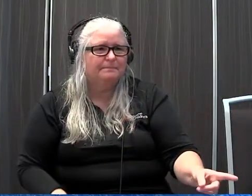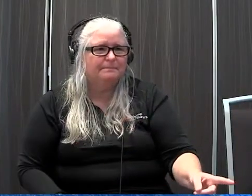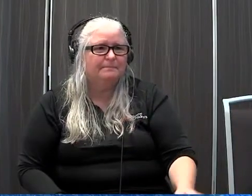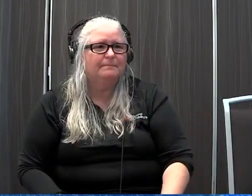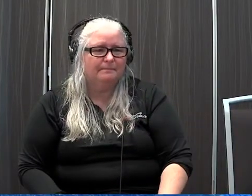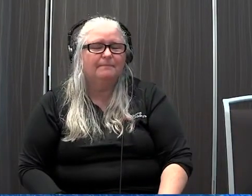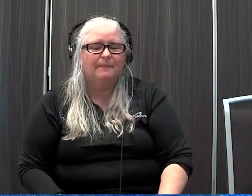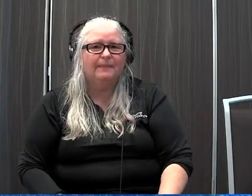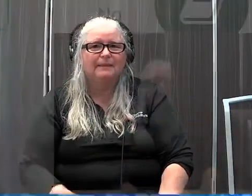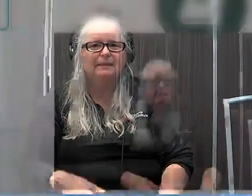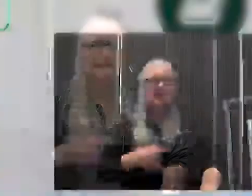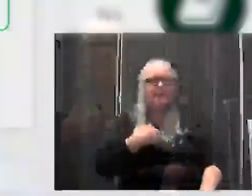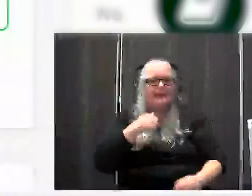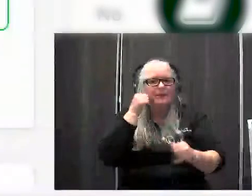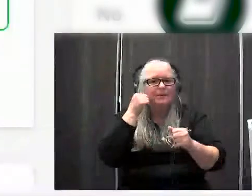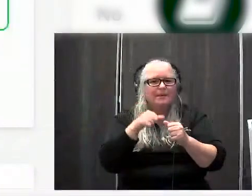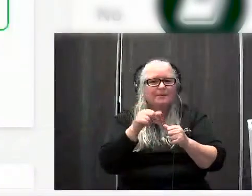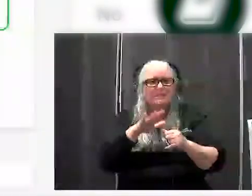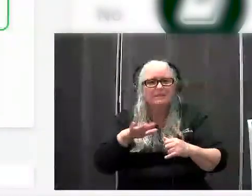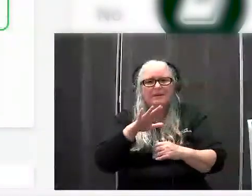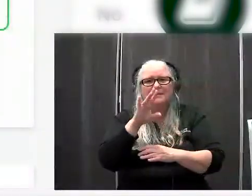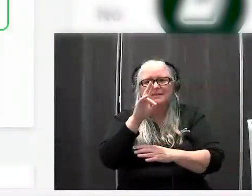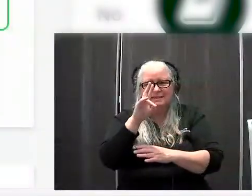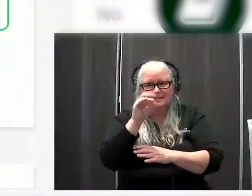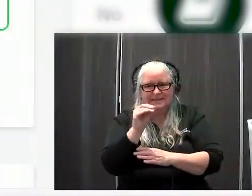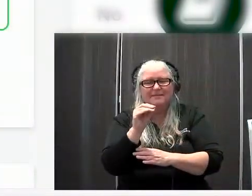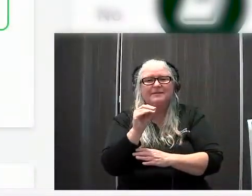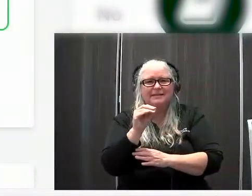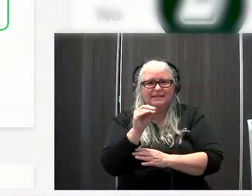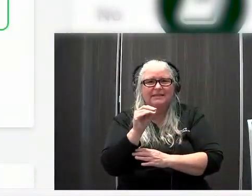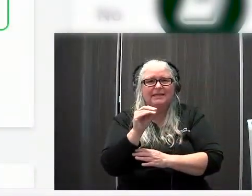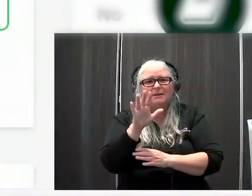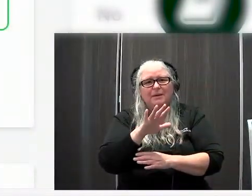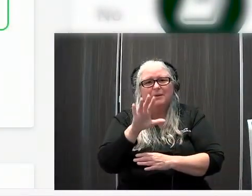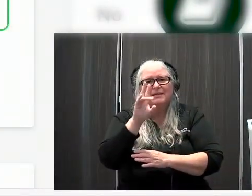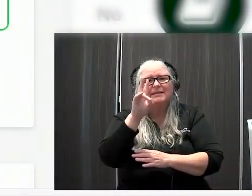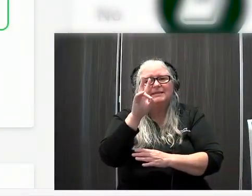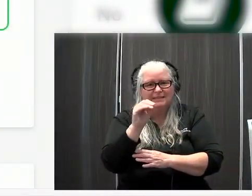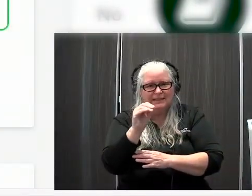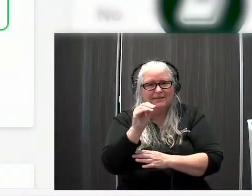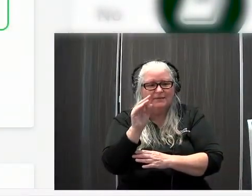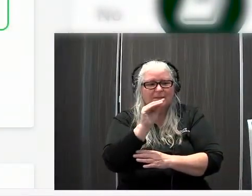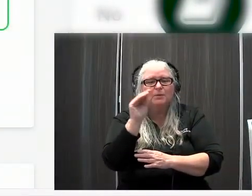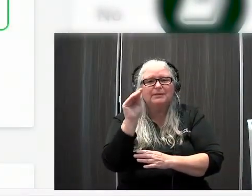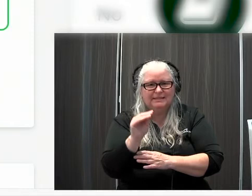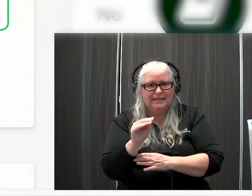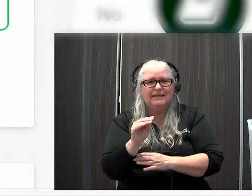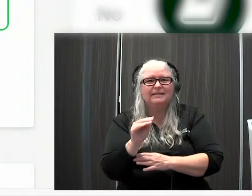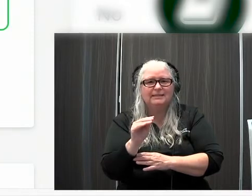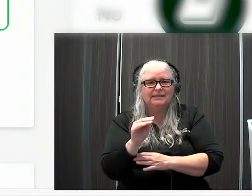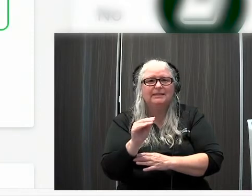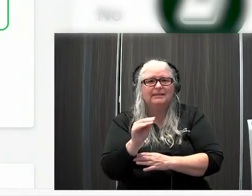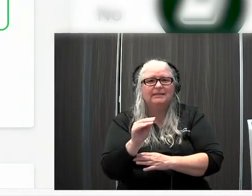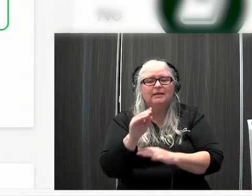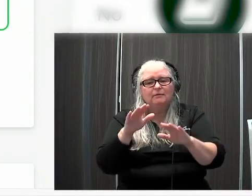If I remember, that was about 73%. 73%? Or Okay. 70. Great. Okay. So about 70% are